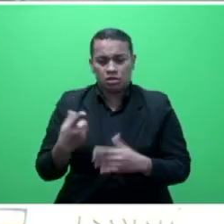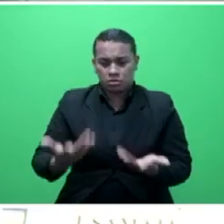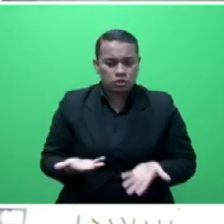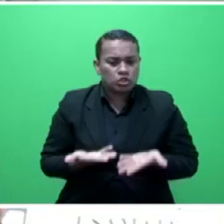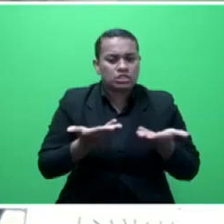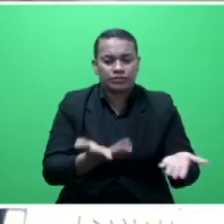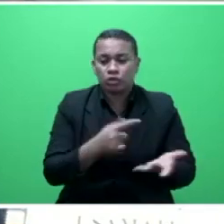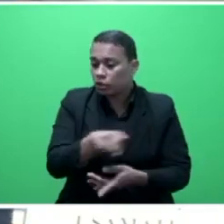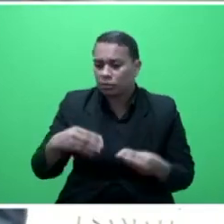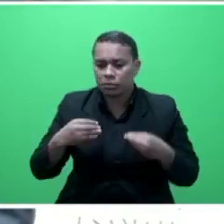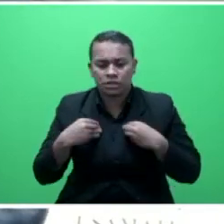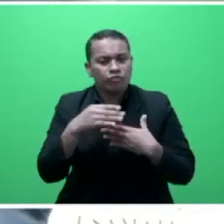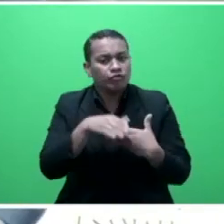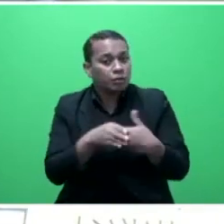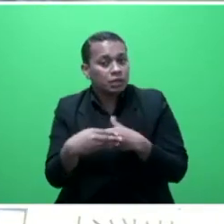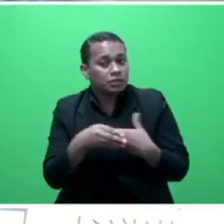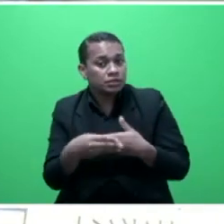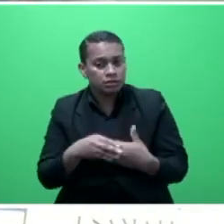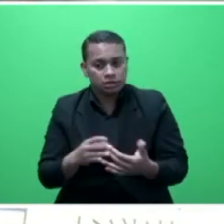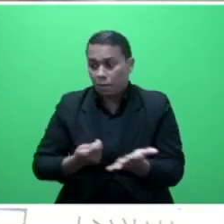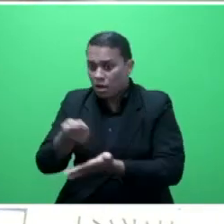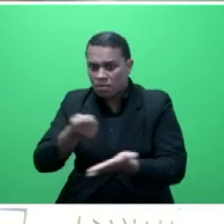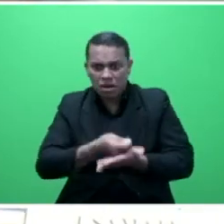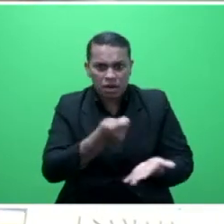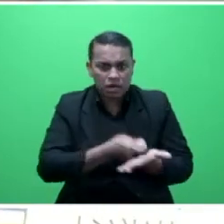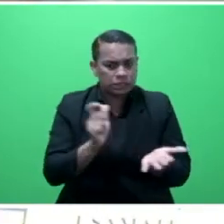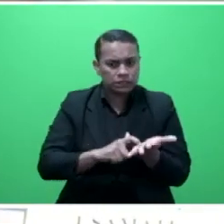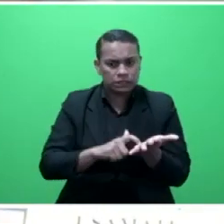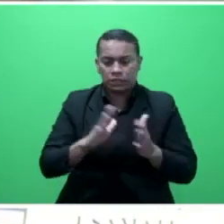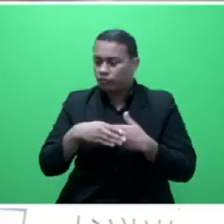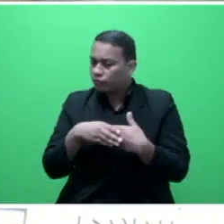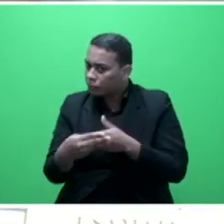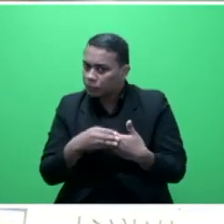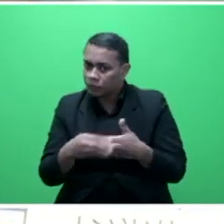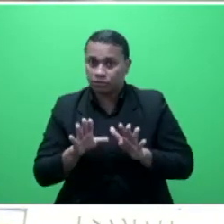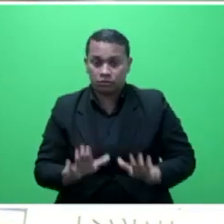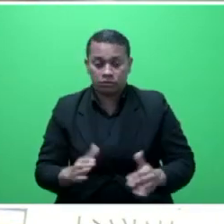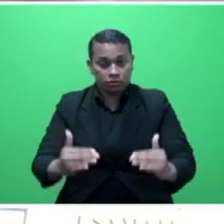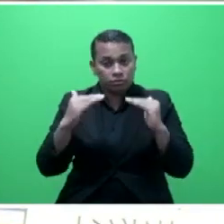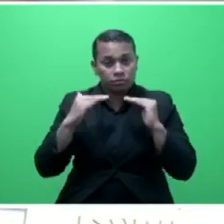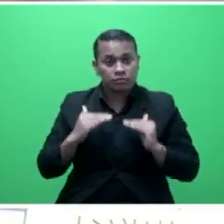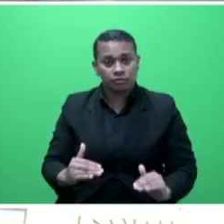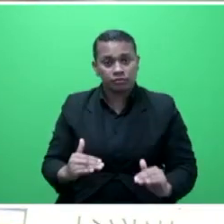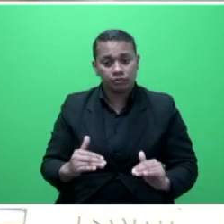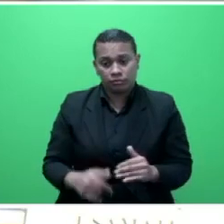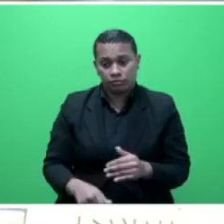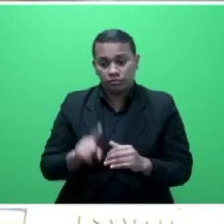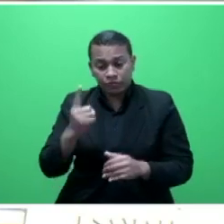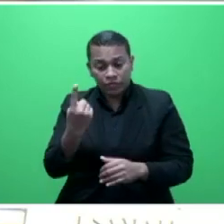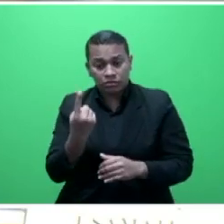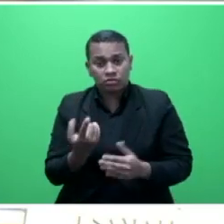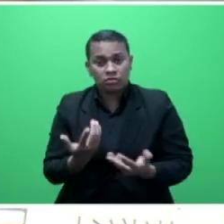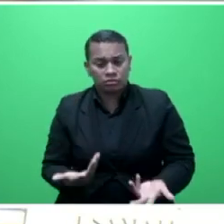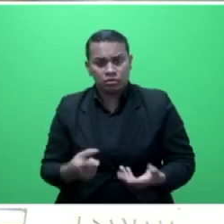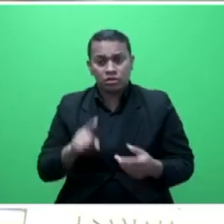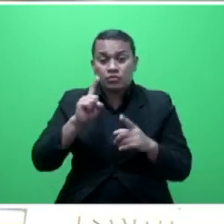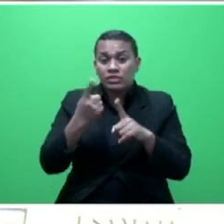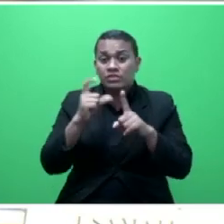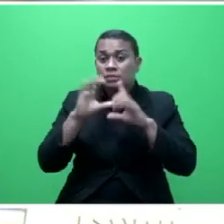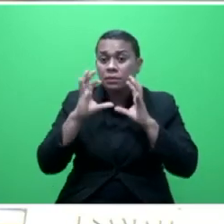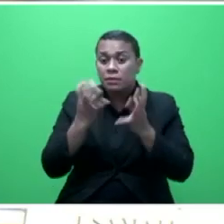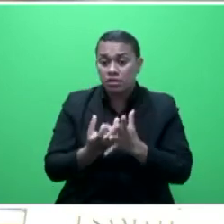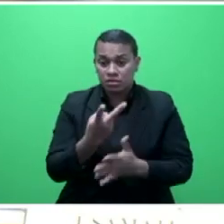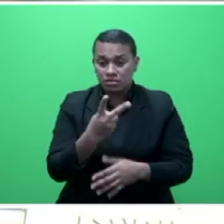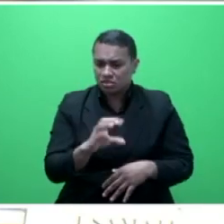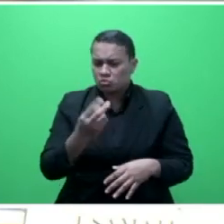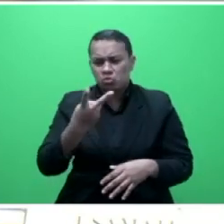flexibility. Following the suspension of thin capitalization rules through 31 December 2020, the thin capitalization ratio will